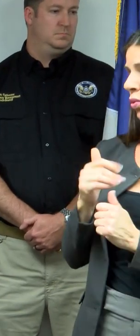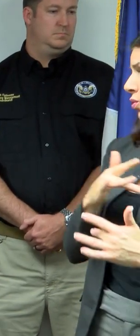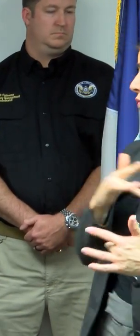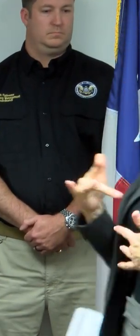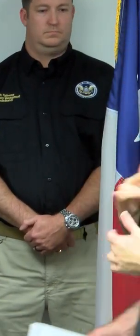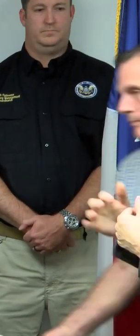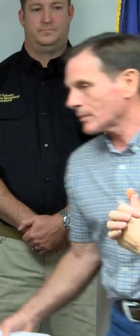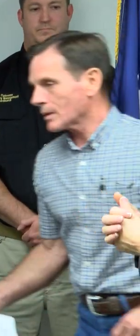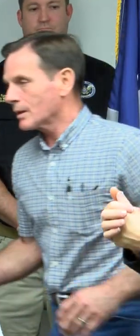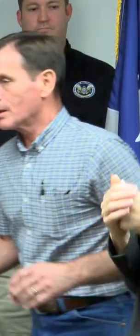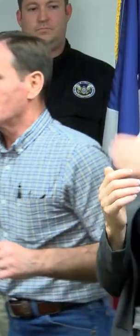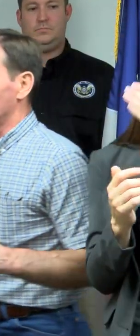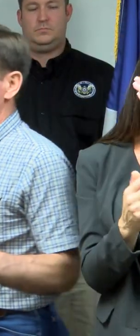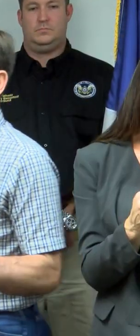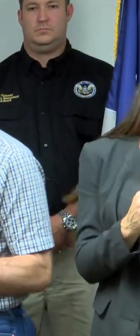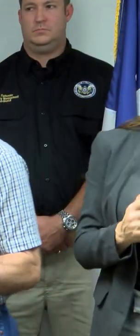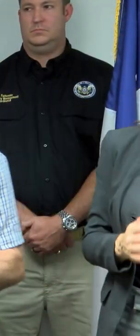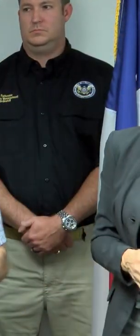come forward.